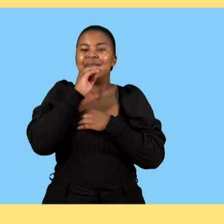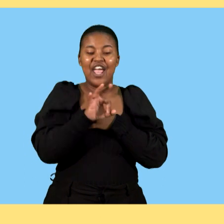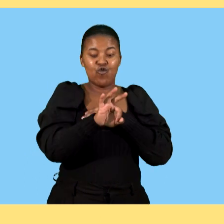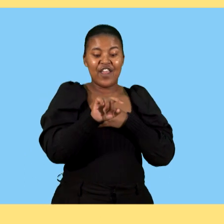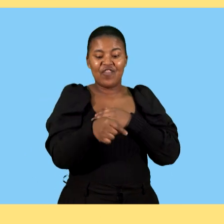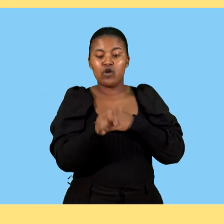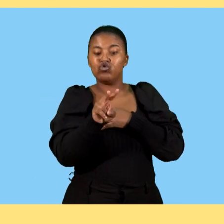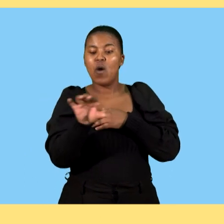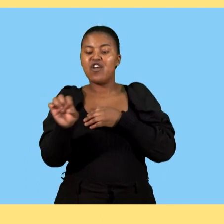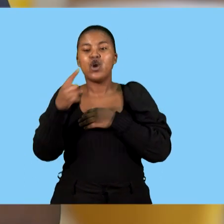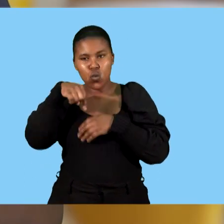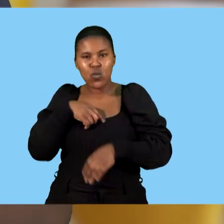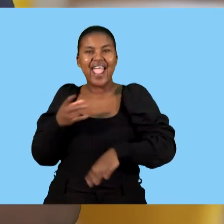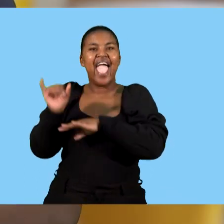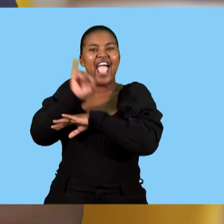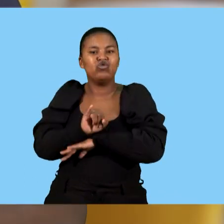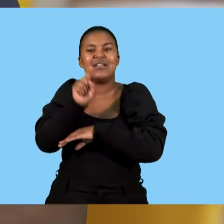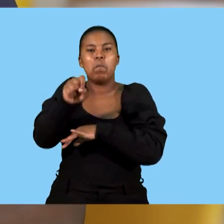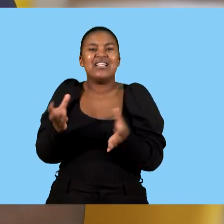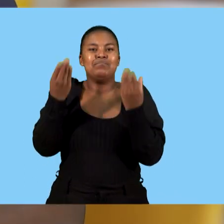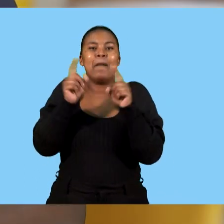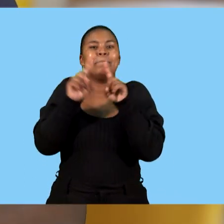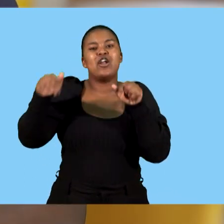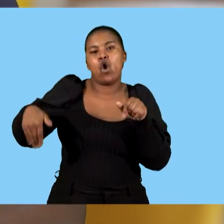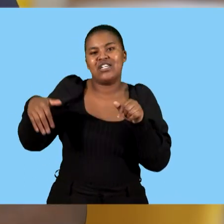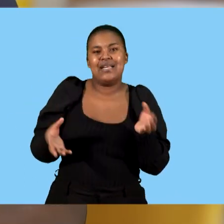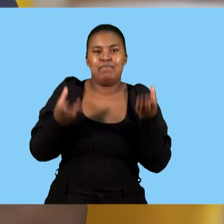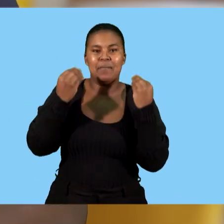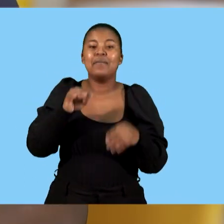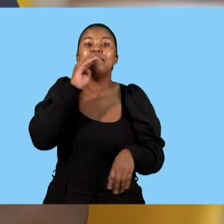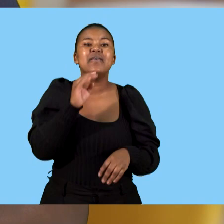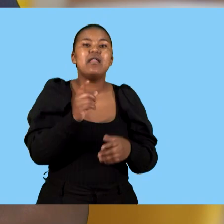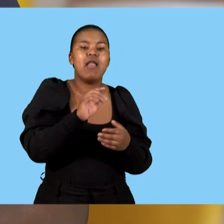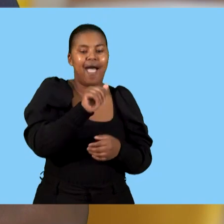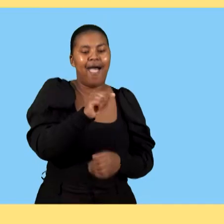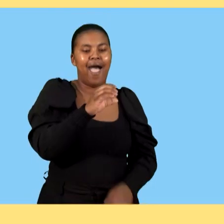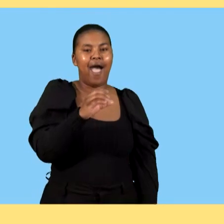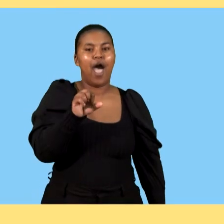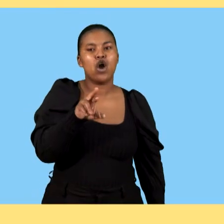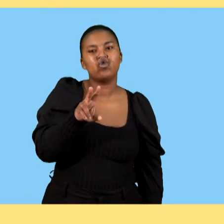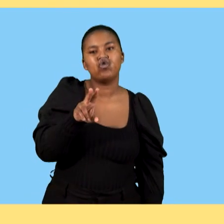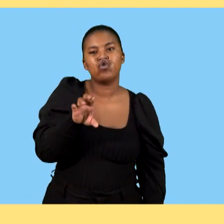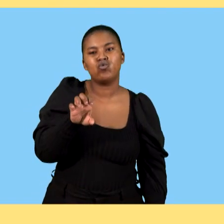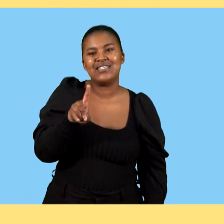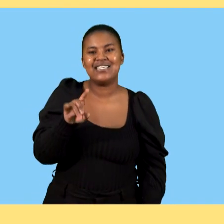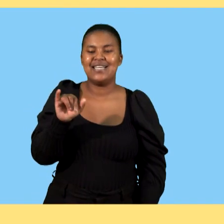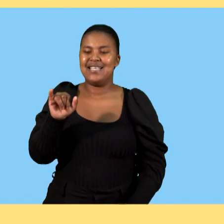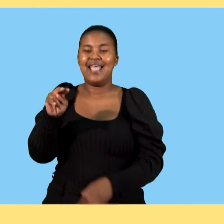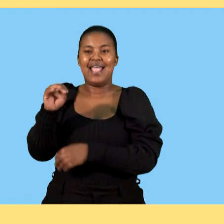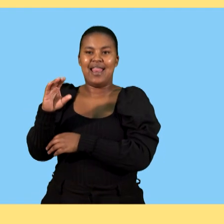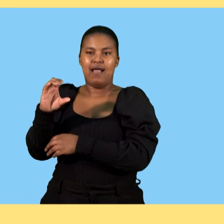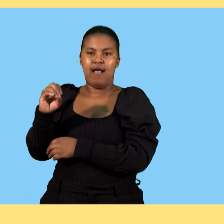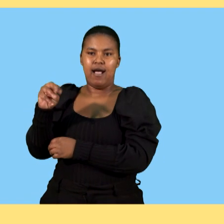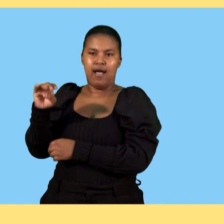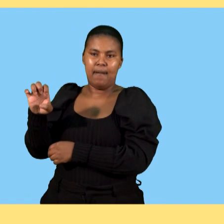that we must receive, that we have not yet received. Therefore, we call it accrued income.